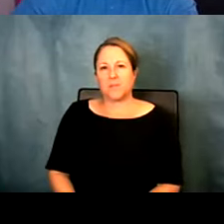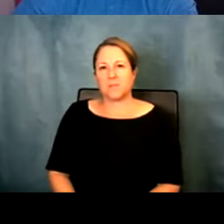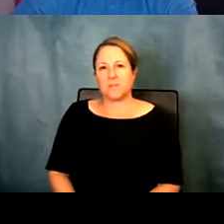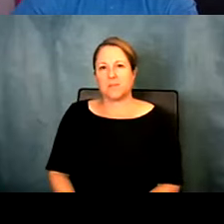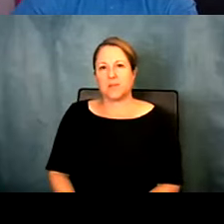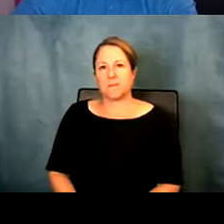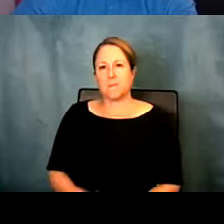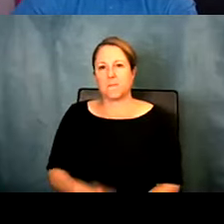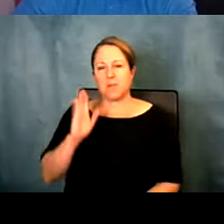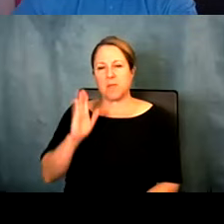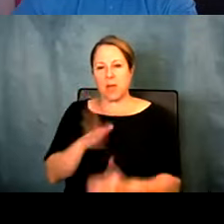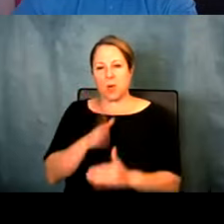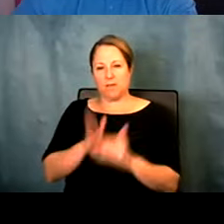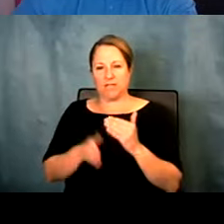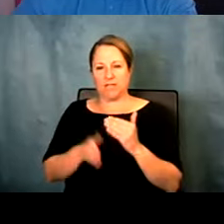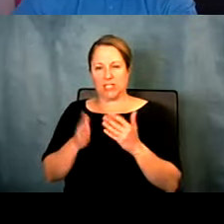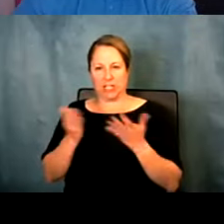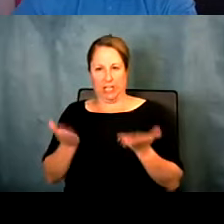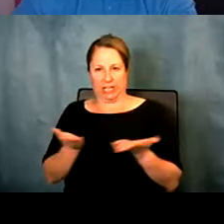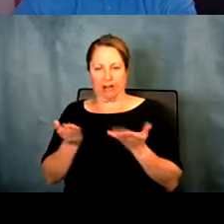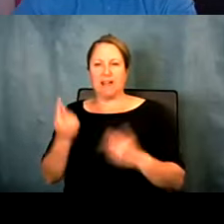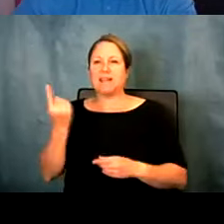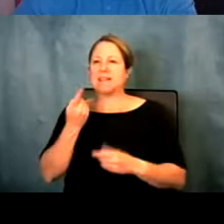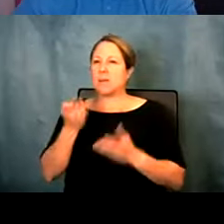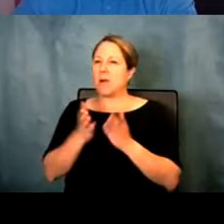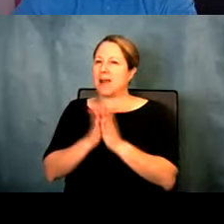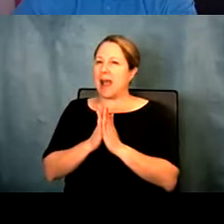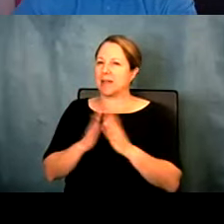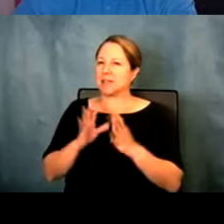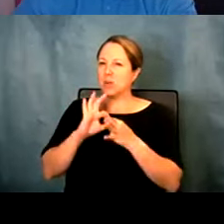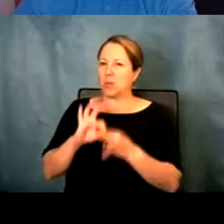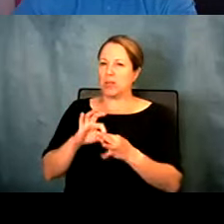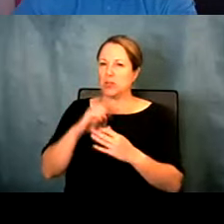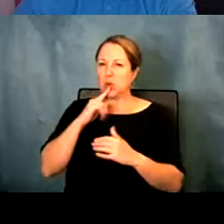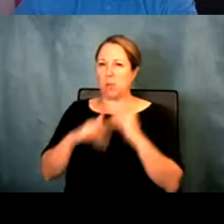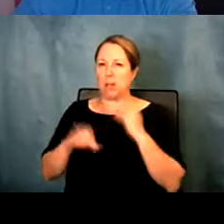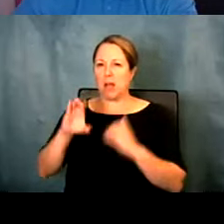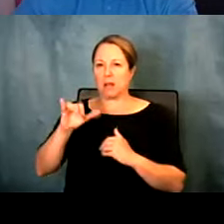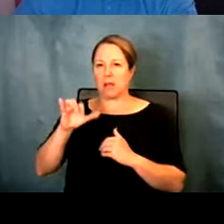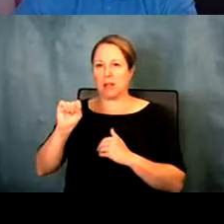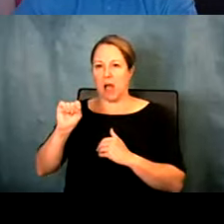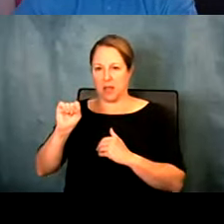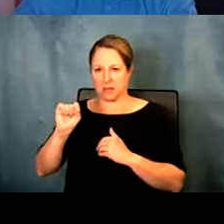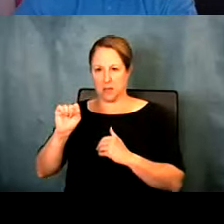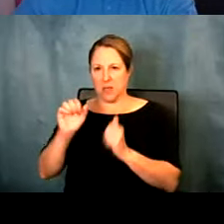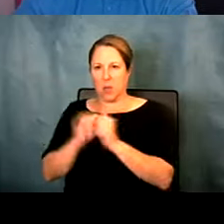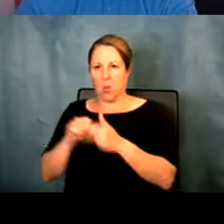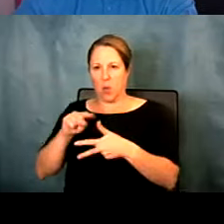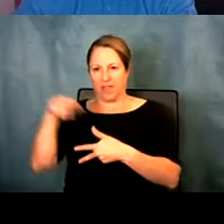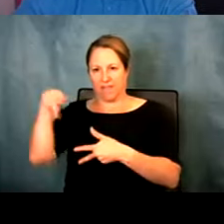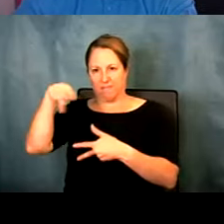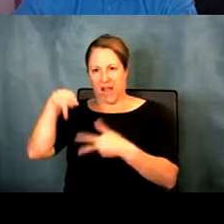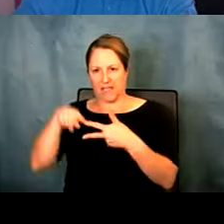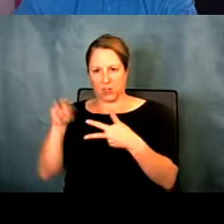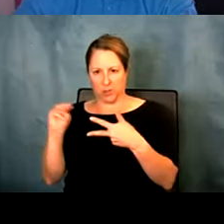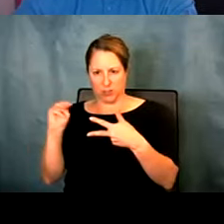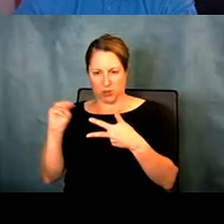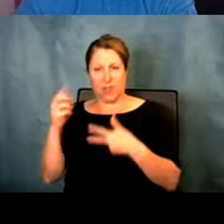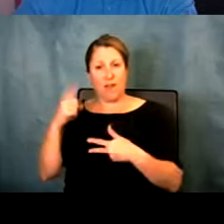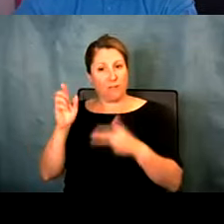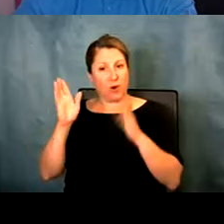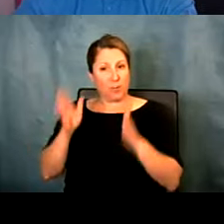here where someone's asking when you're looking at the risk of blood clots with the Pfizer and Moderna. So for a person with a